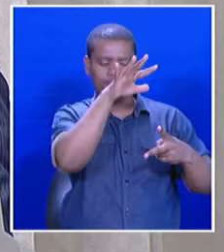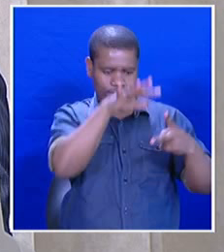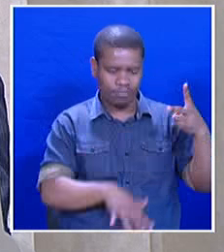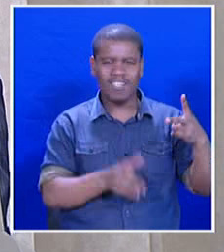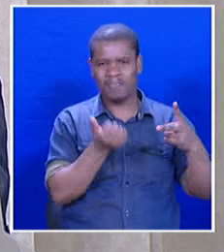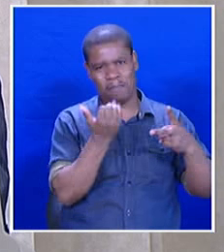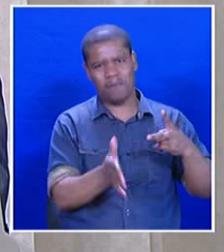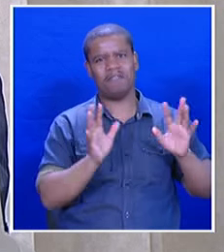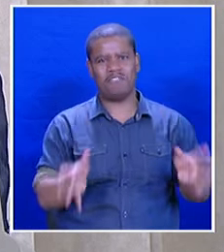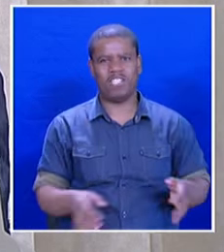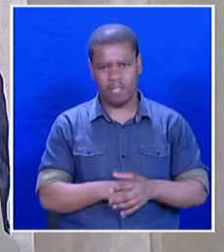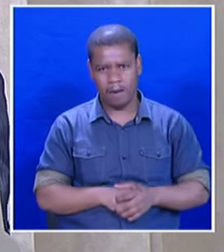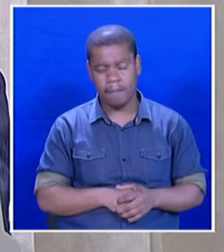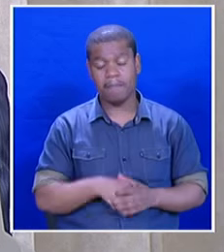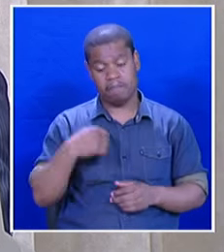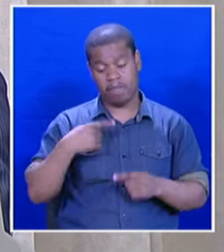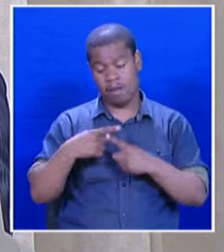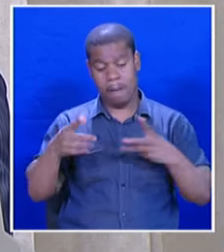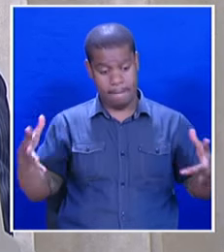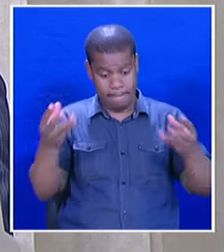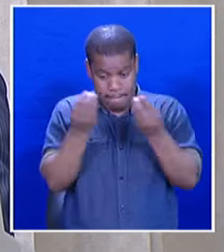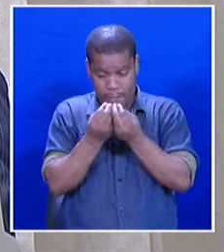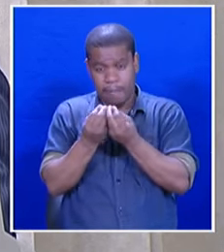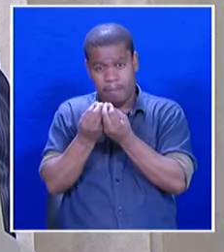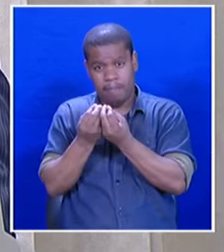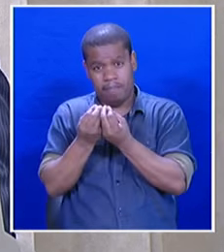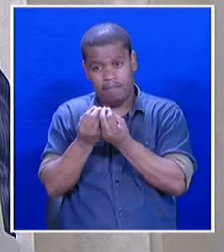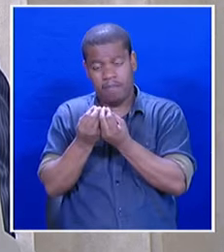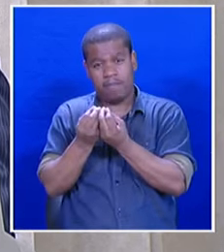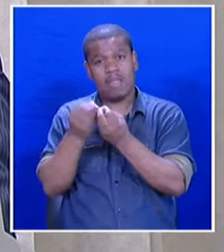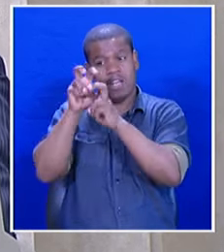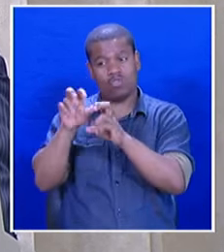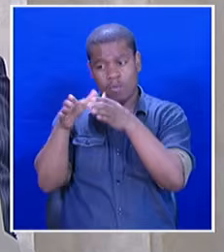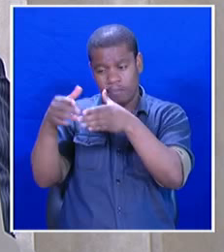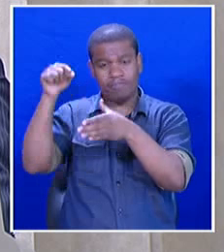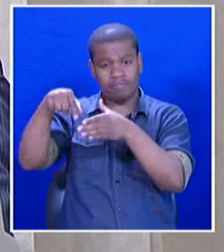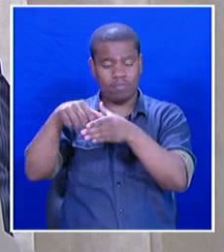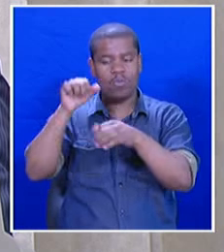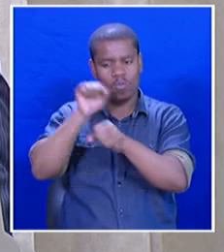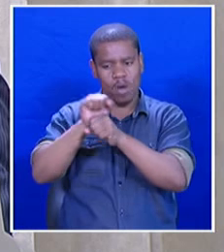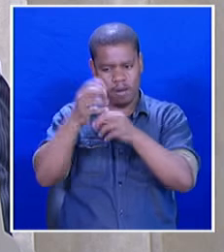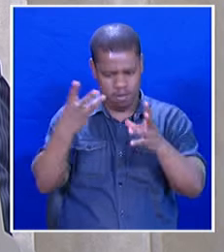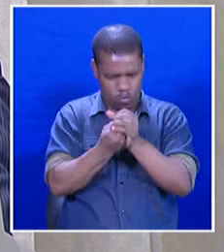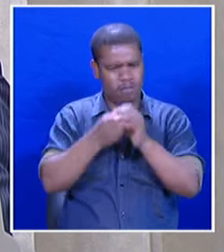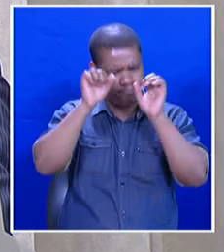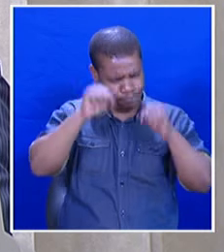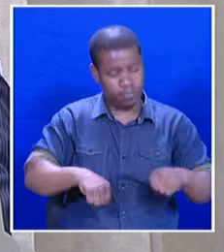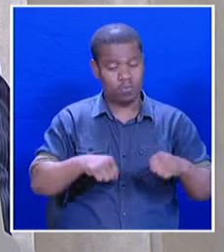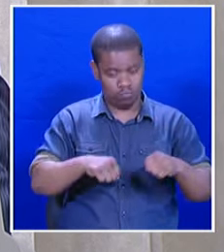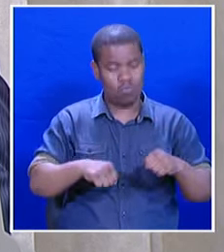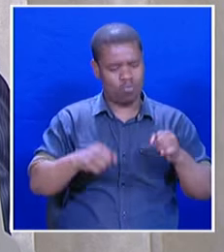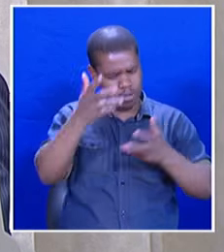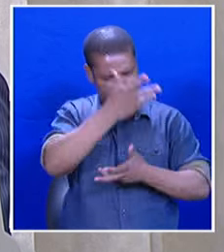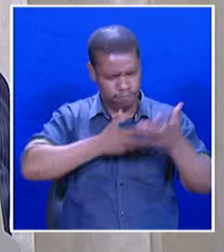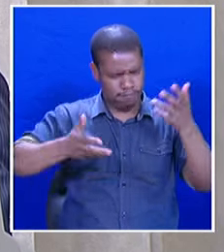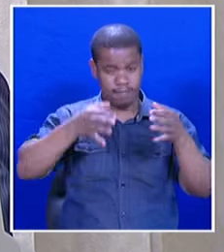the table. And working together with Eskom and other stakeholders, we are definitely taking decisive action